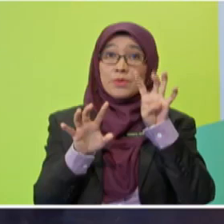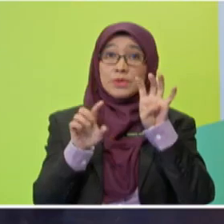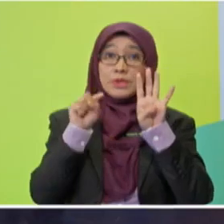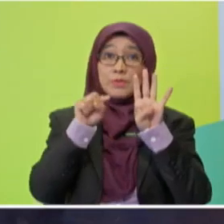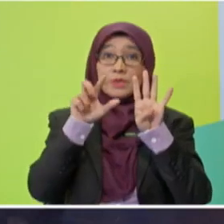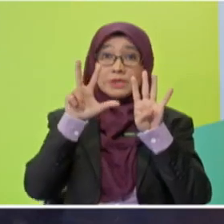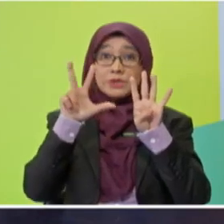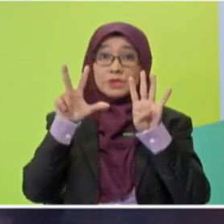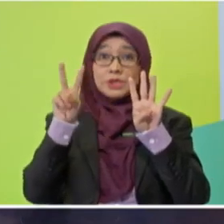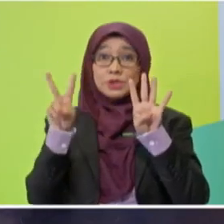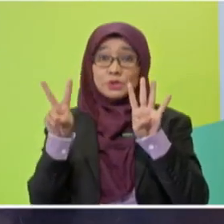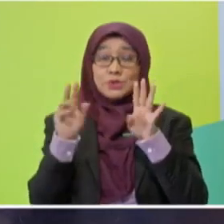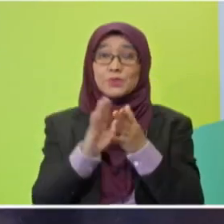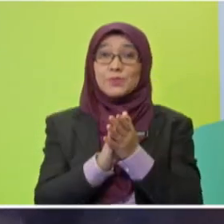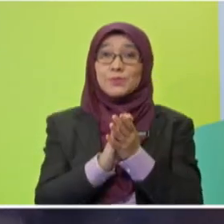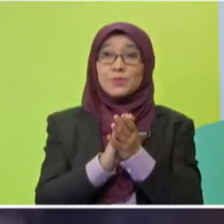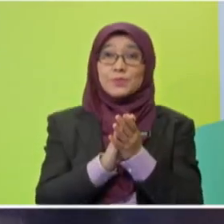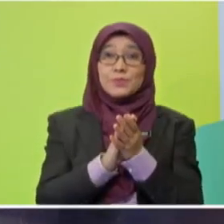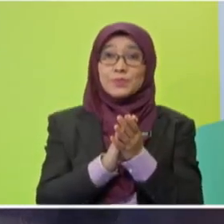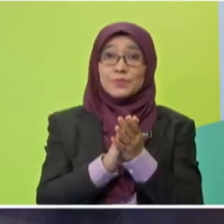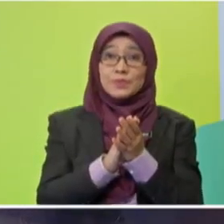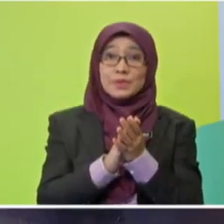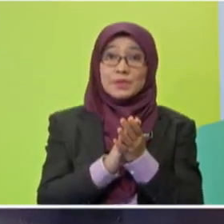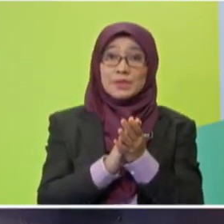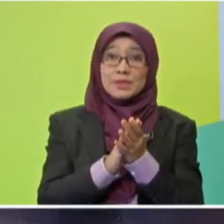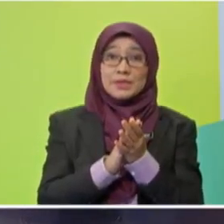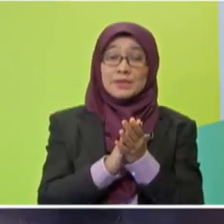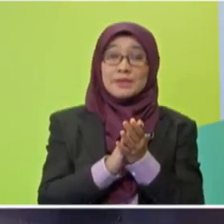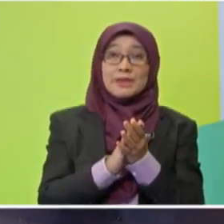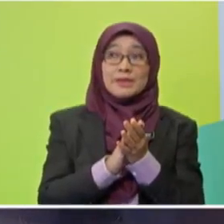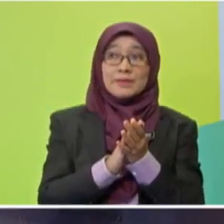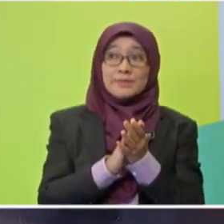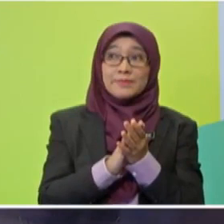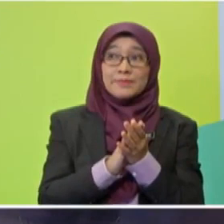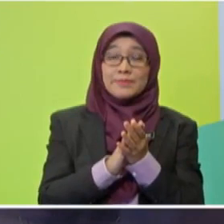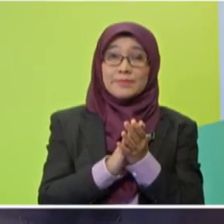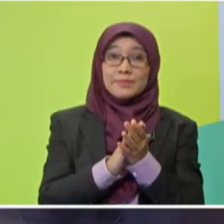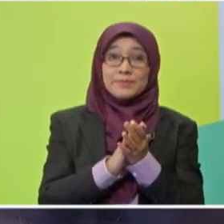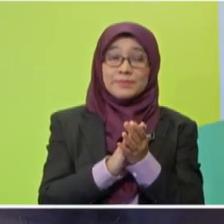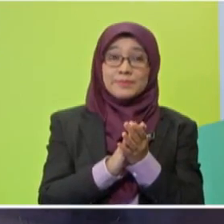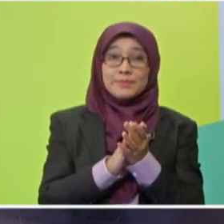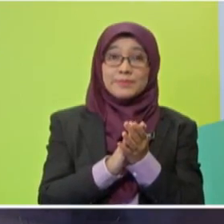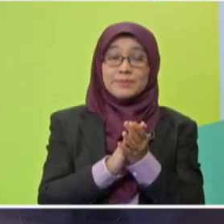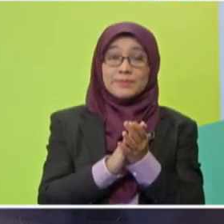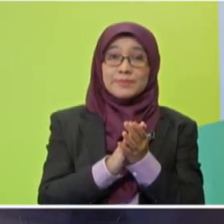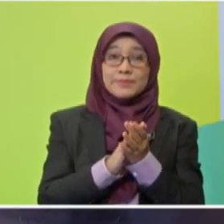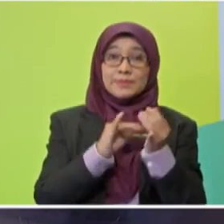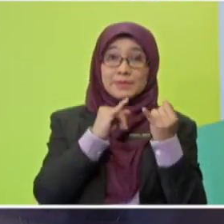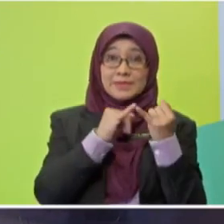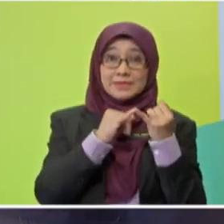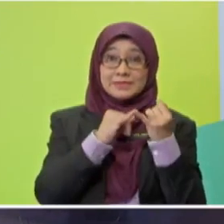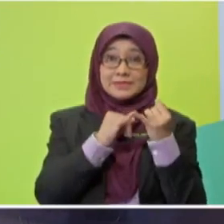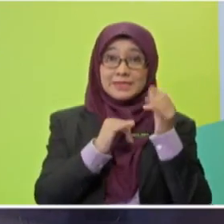40.32. Okay, the last one. And Anif, you can give rewards for the kids. Okay. Just give the star for them. All Just right. now,